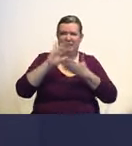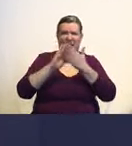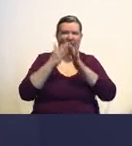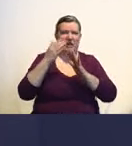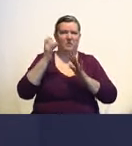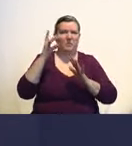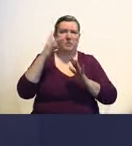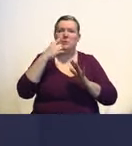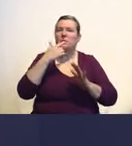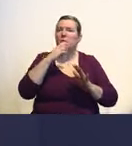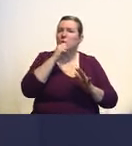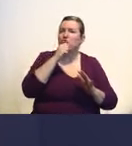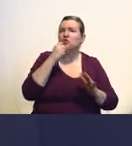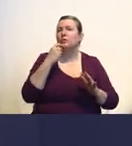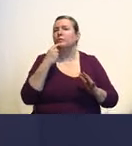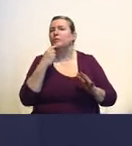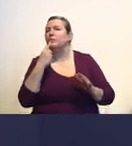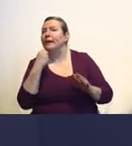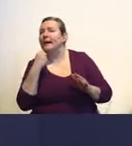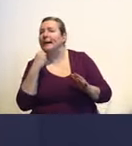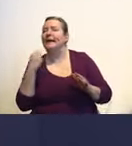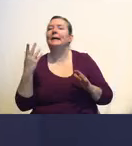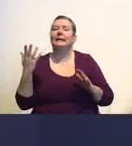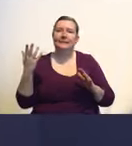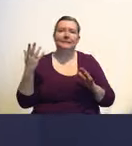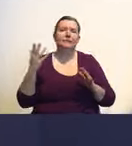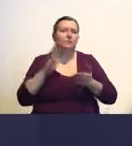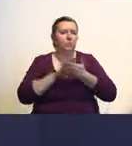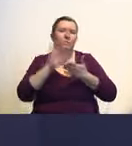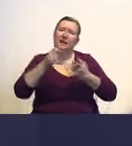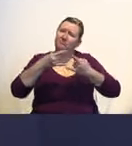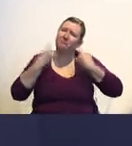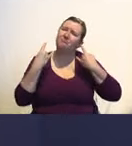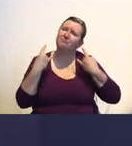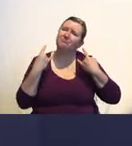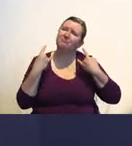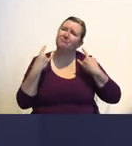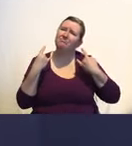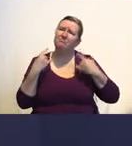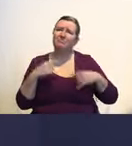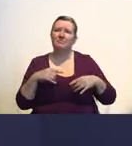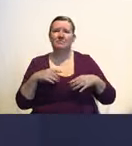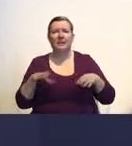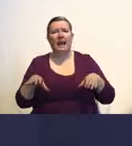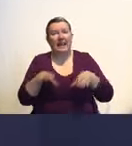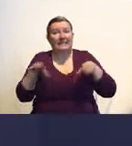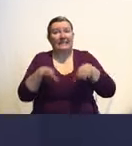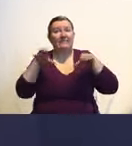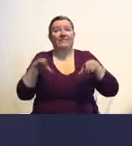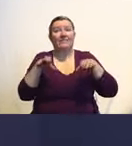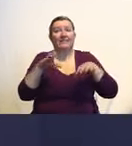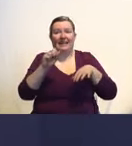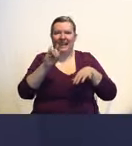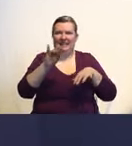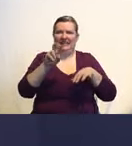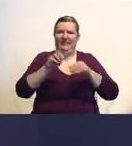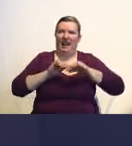red. During an active outbreak, if indicated based on consultation with your local health